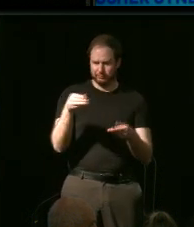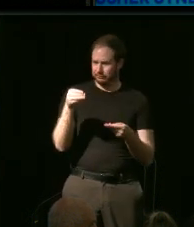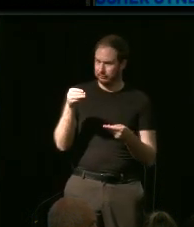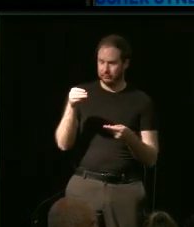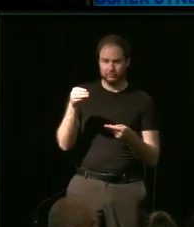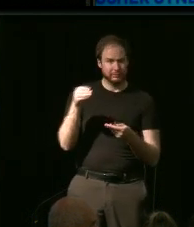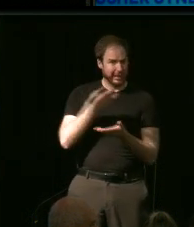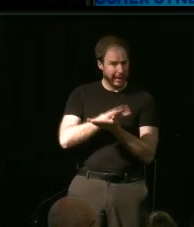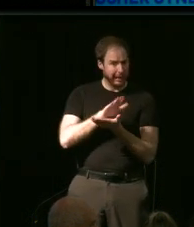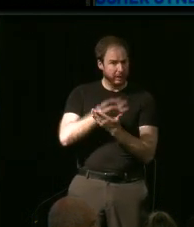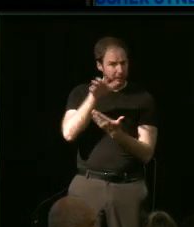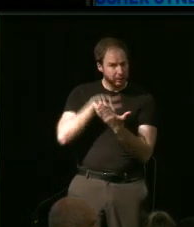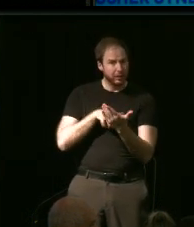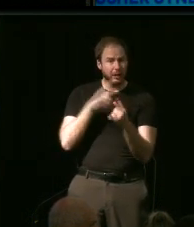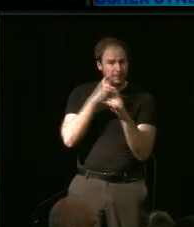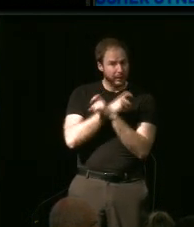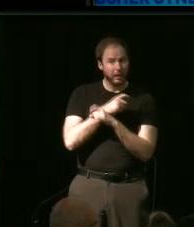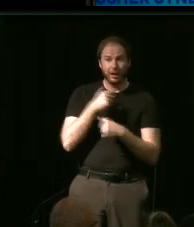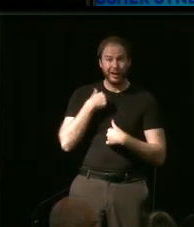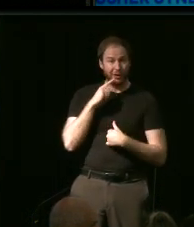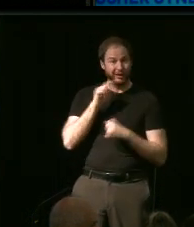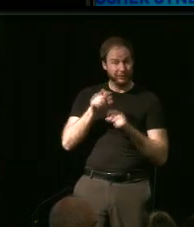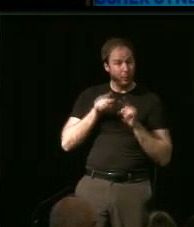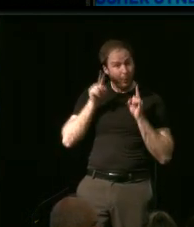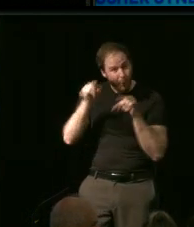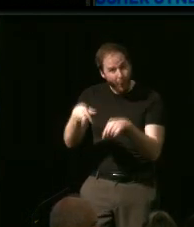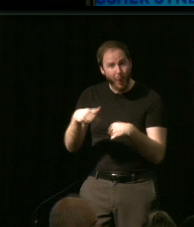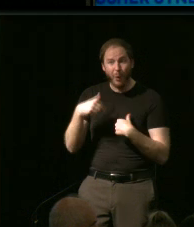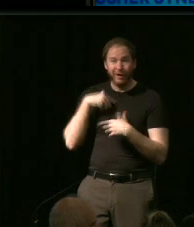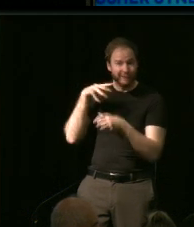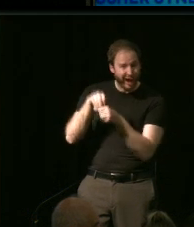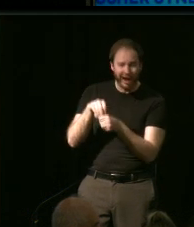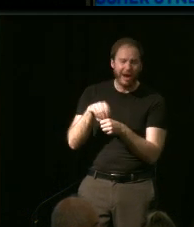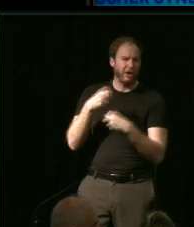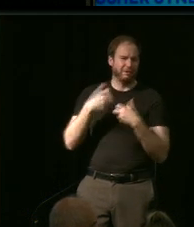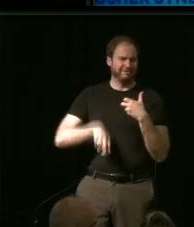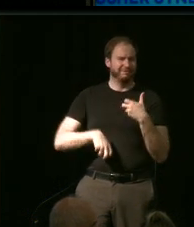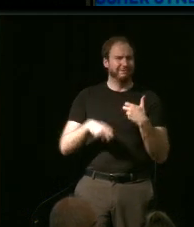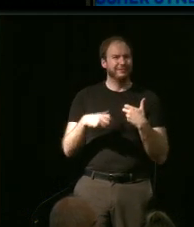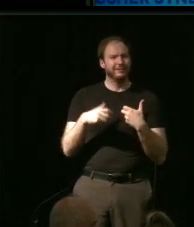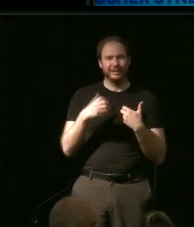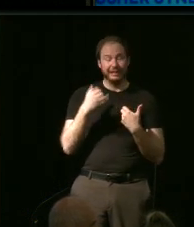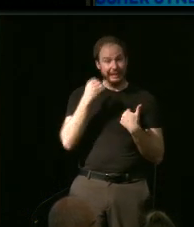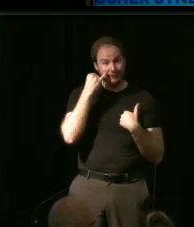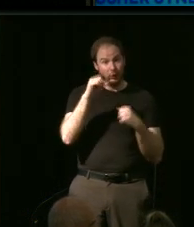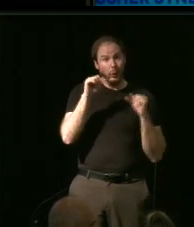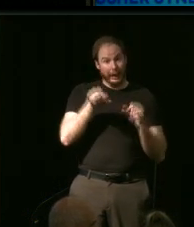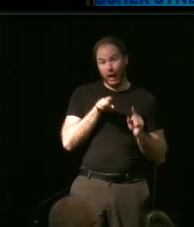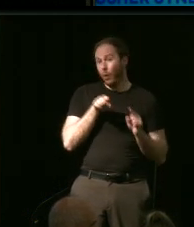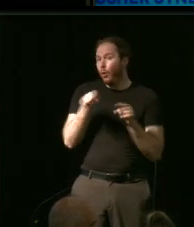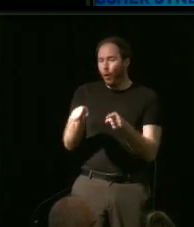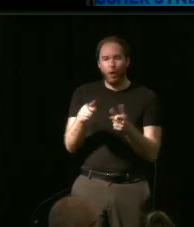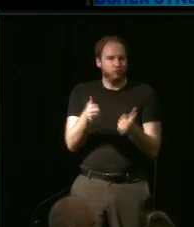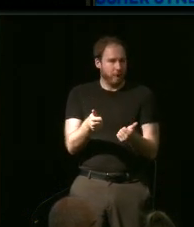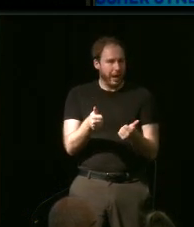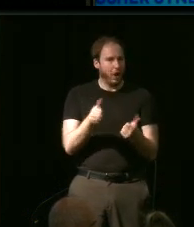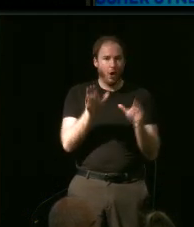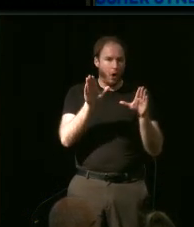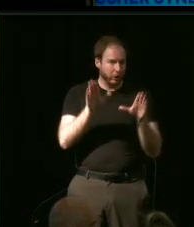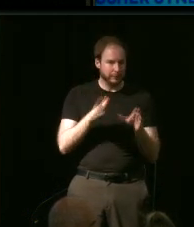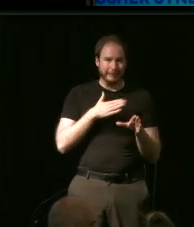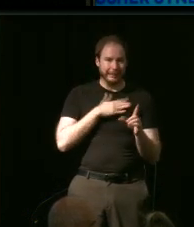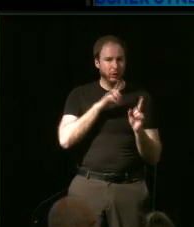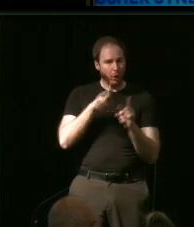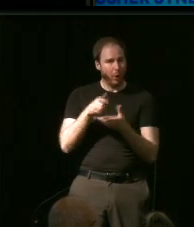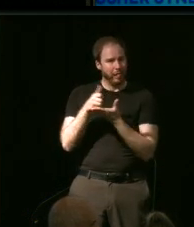large academic medical center and to be able to participate in those studies there. If you can do that, you should do that. Those studies are